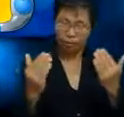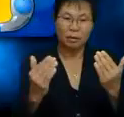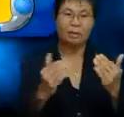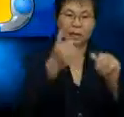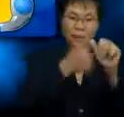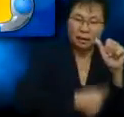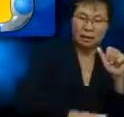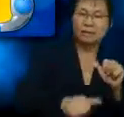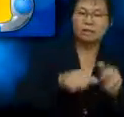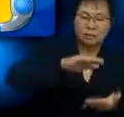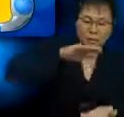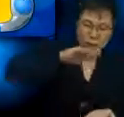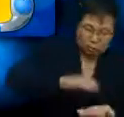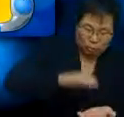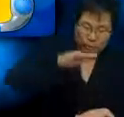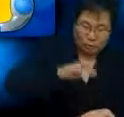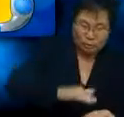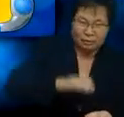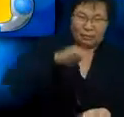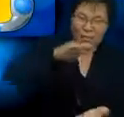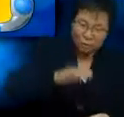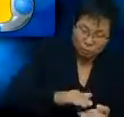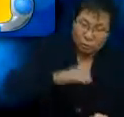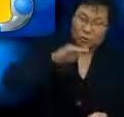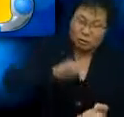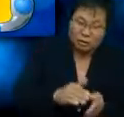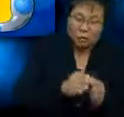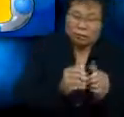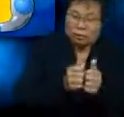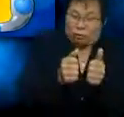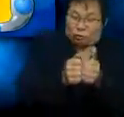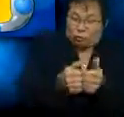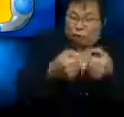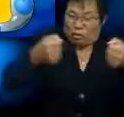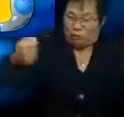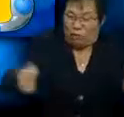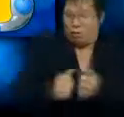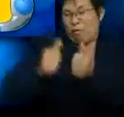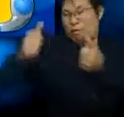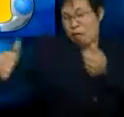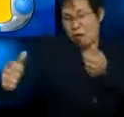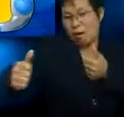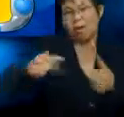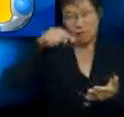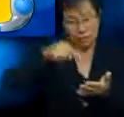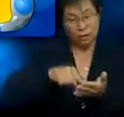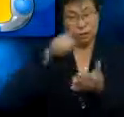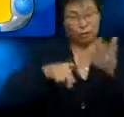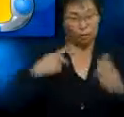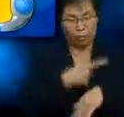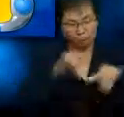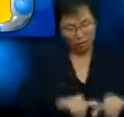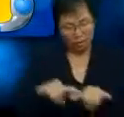spring. The spring that stretches the furthest stretches the most. This is what we